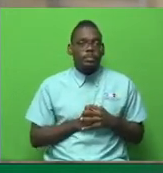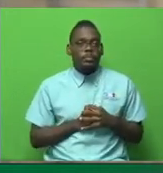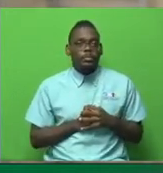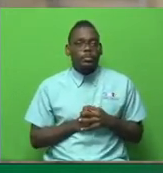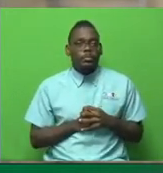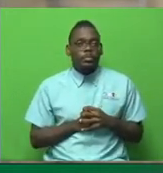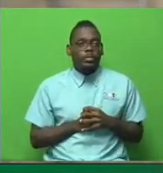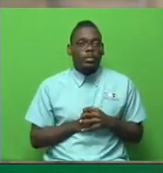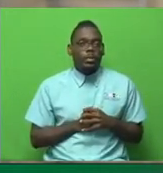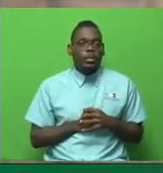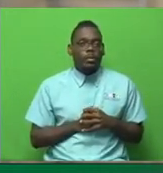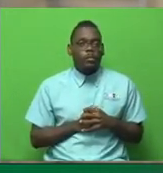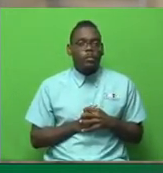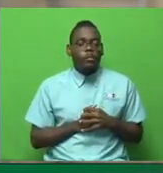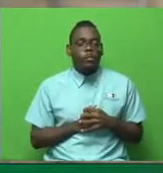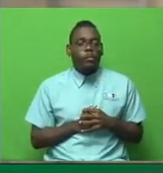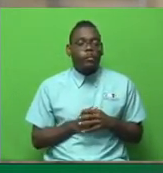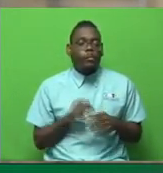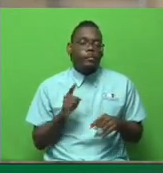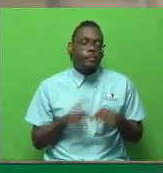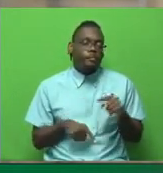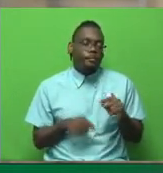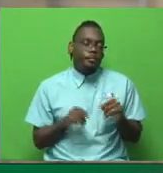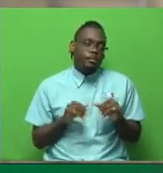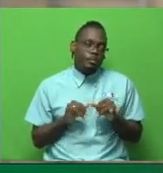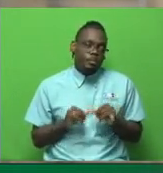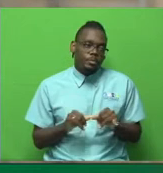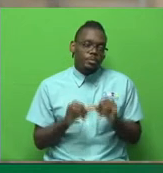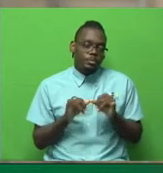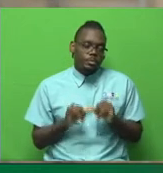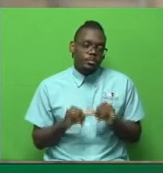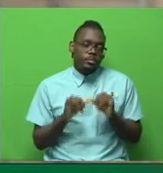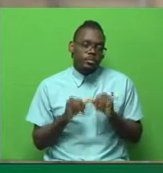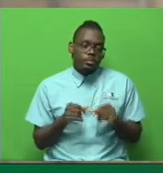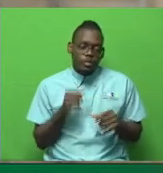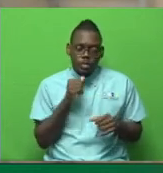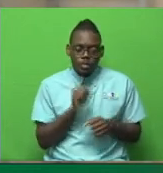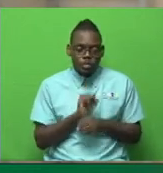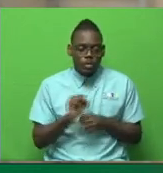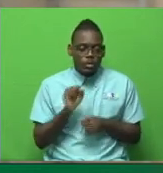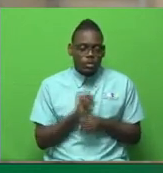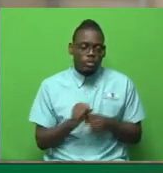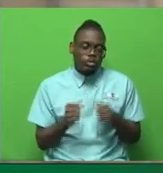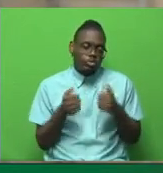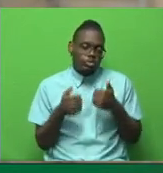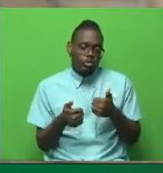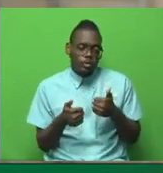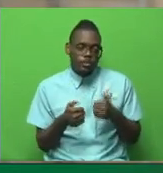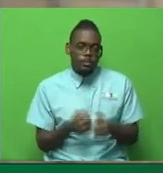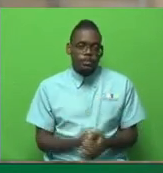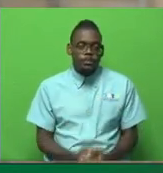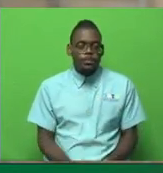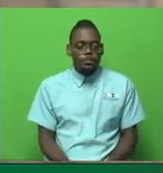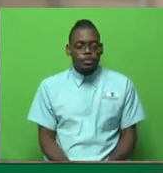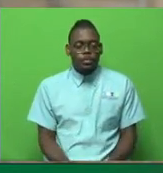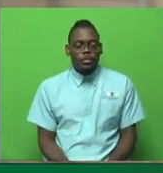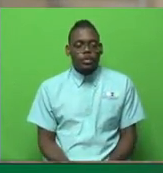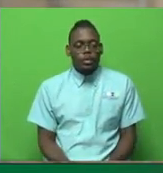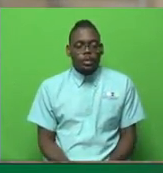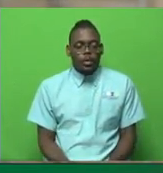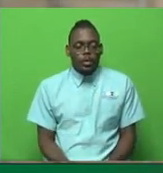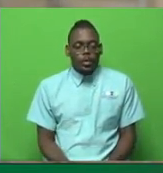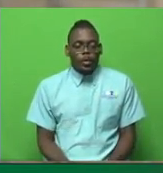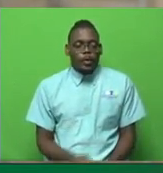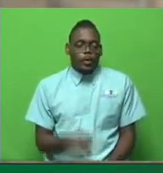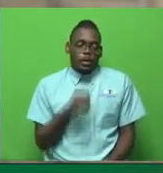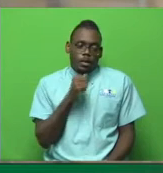it's inefficient and is an inefficient means of alleviating poverty and in